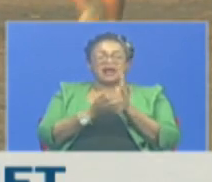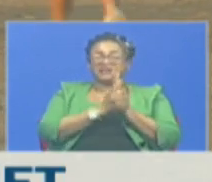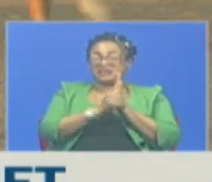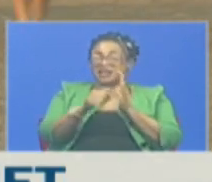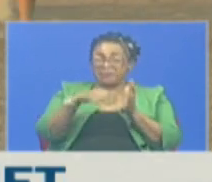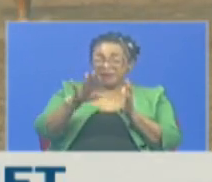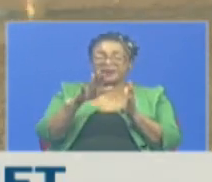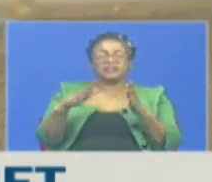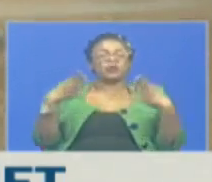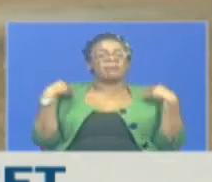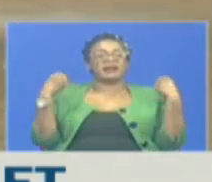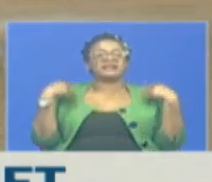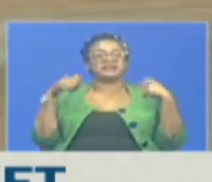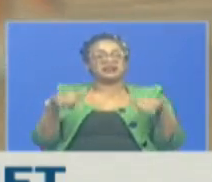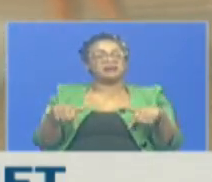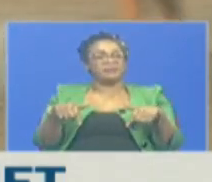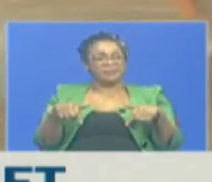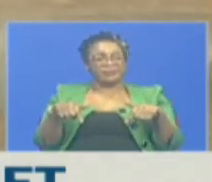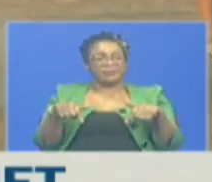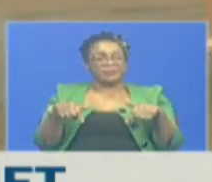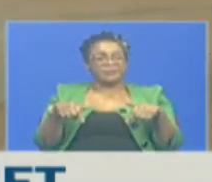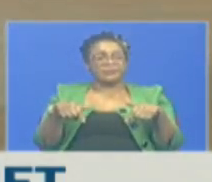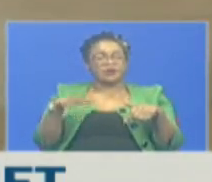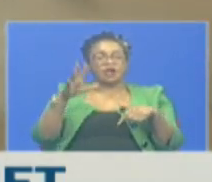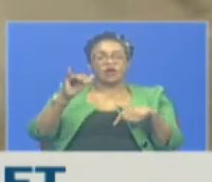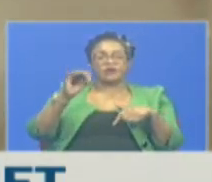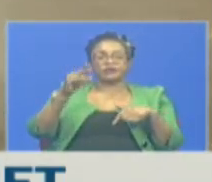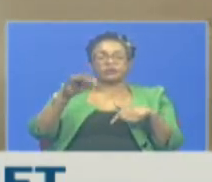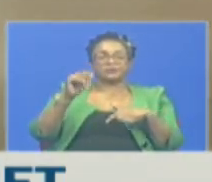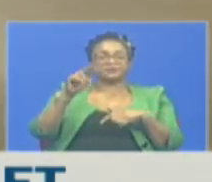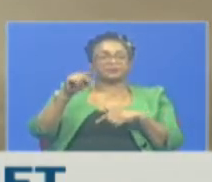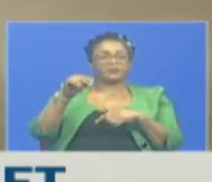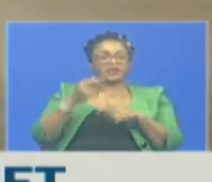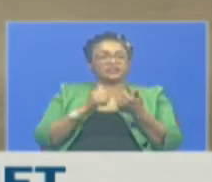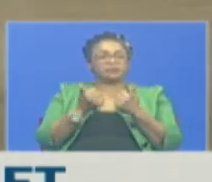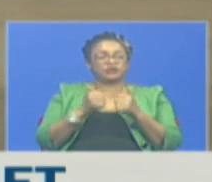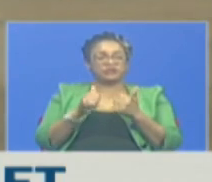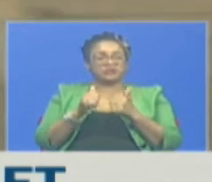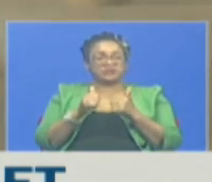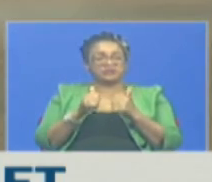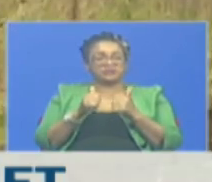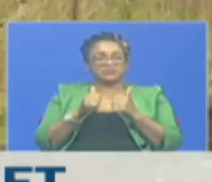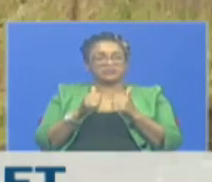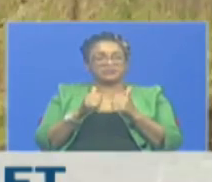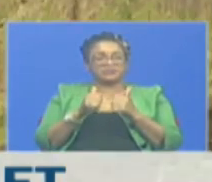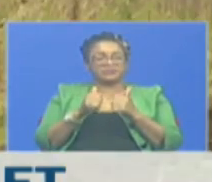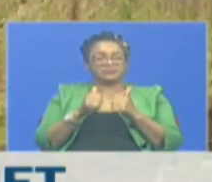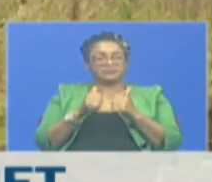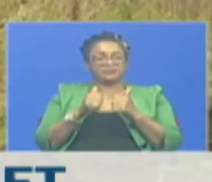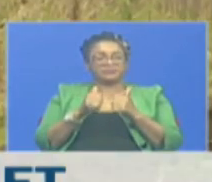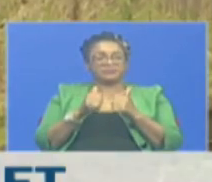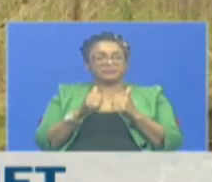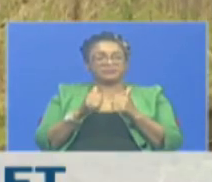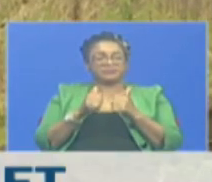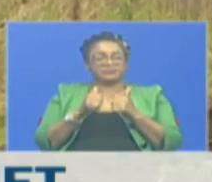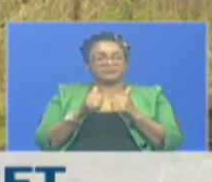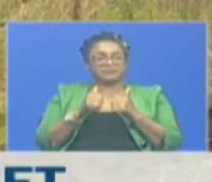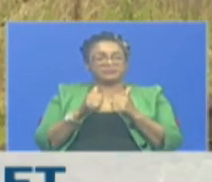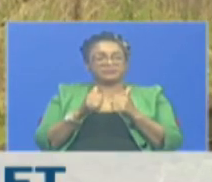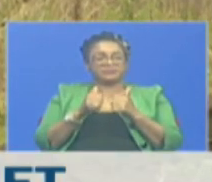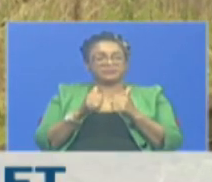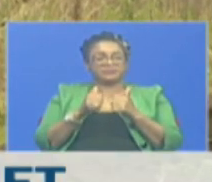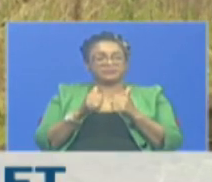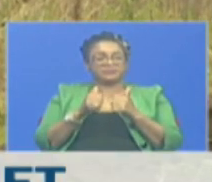ya kukuzia. Yoshua Makori, NTV Sport, Ngong Stadium, Kajiado County.